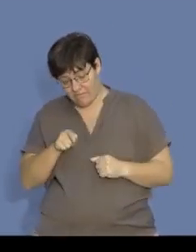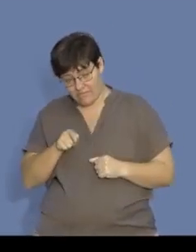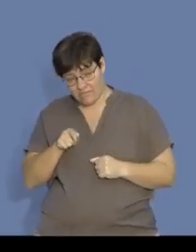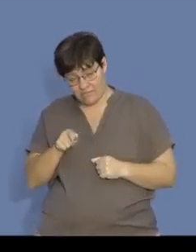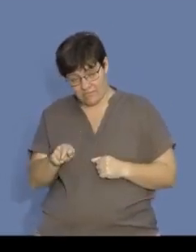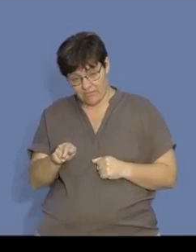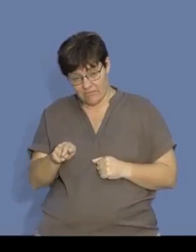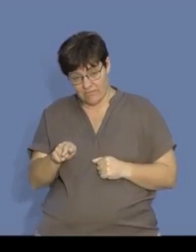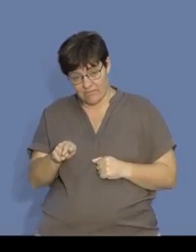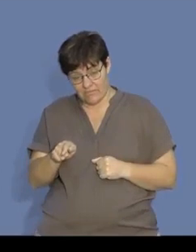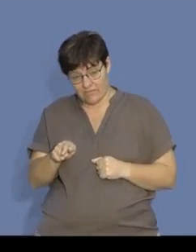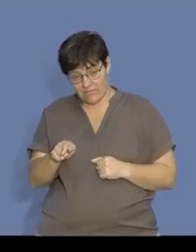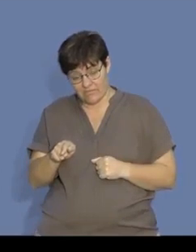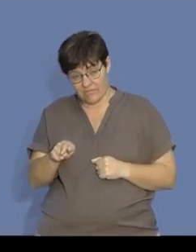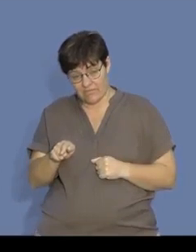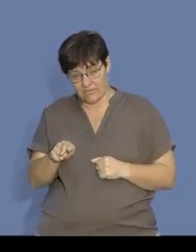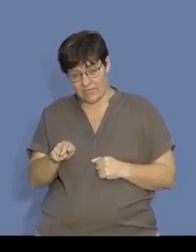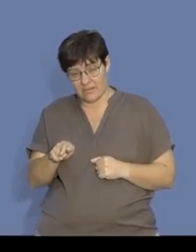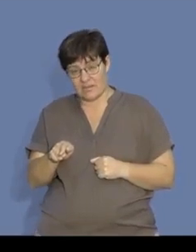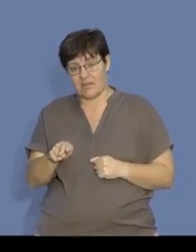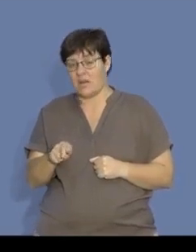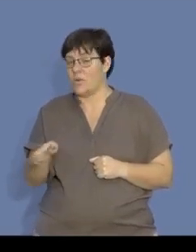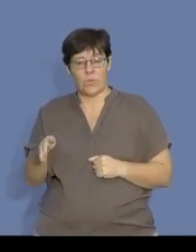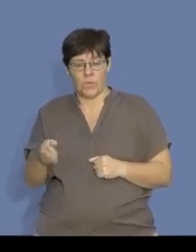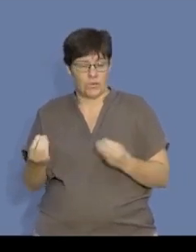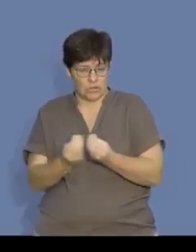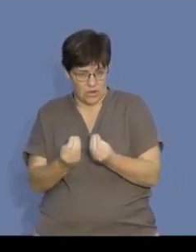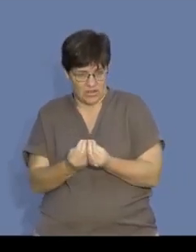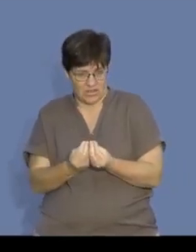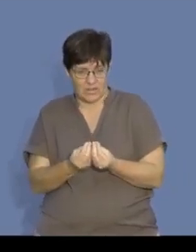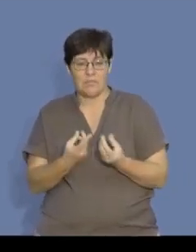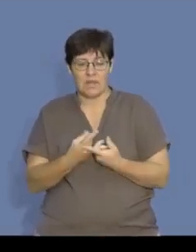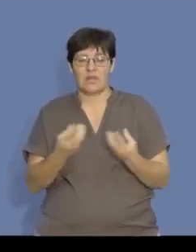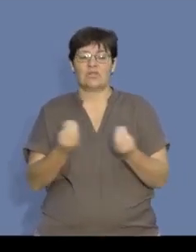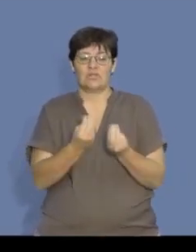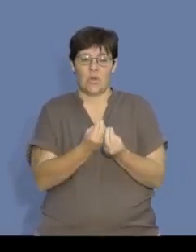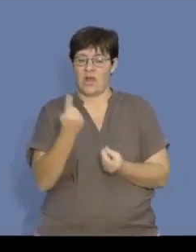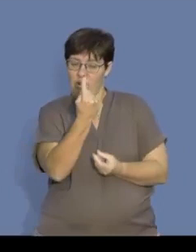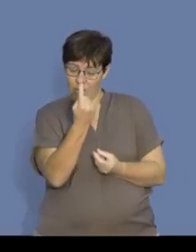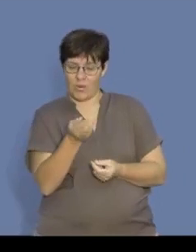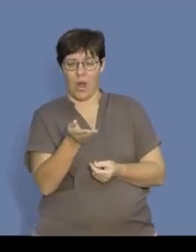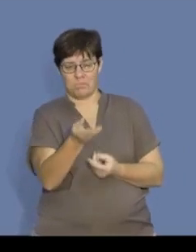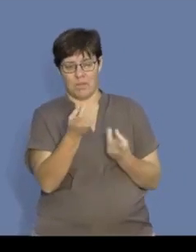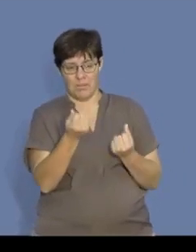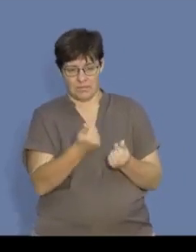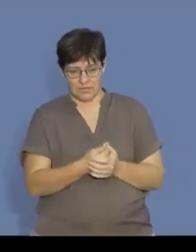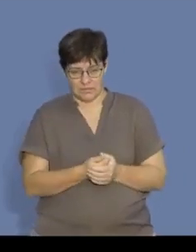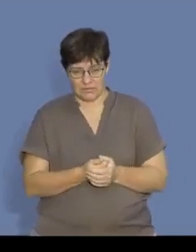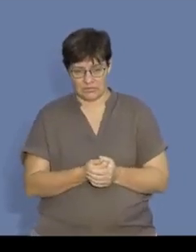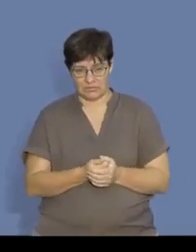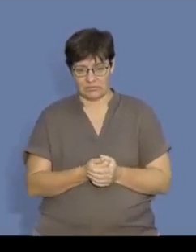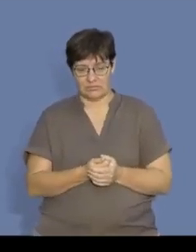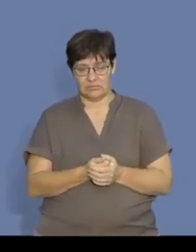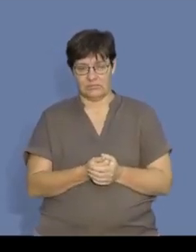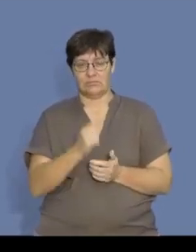subtract that, current assets minus stock, that would then give me my stock figure. So looking